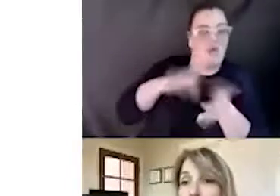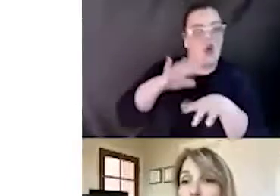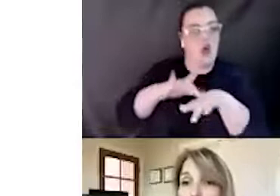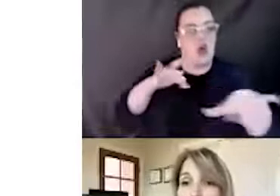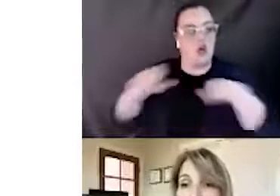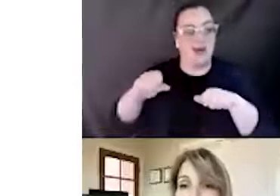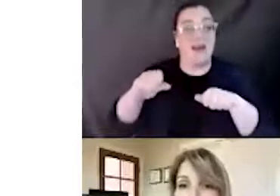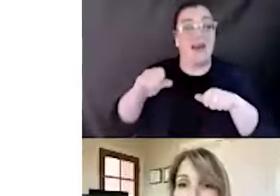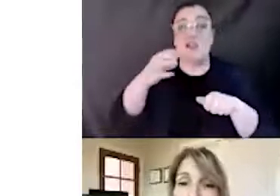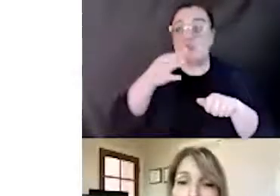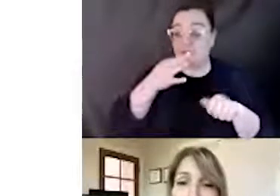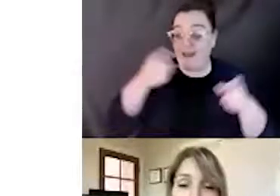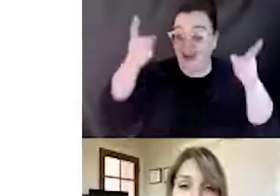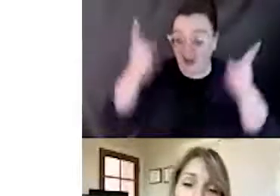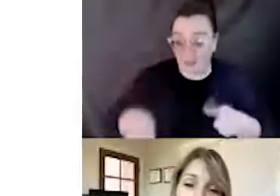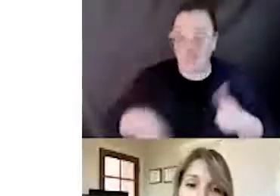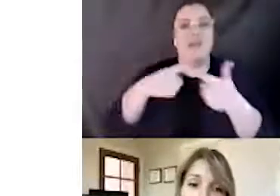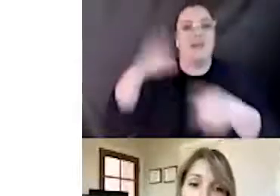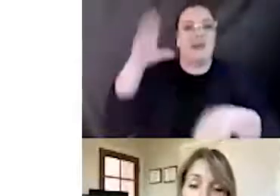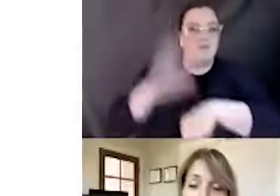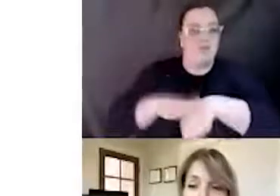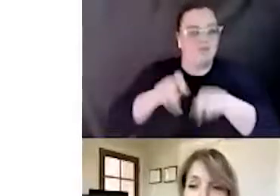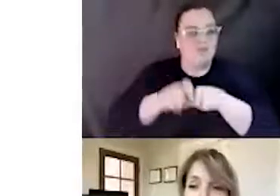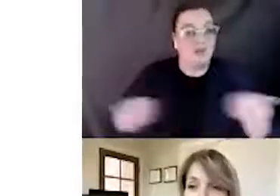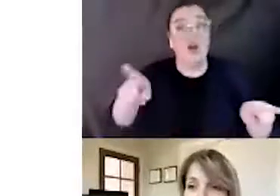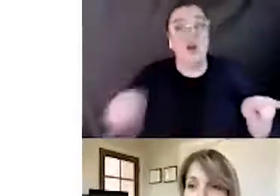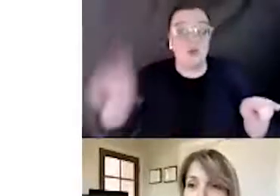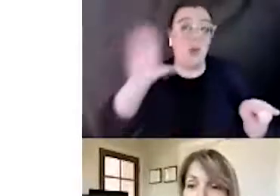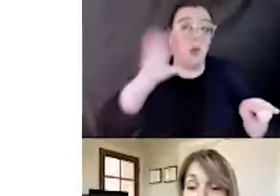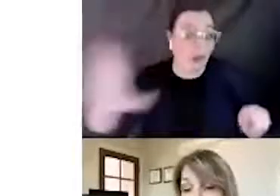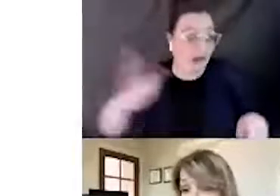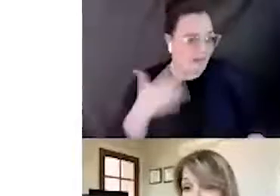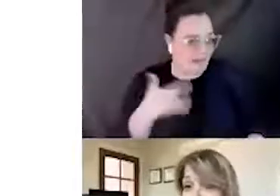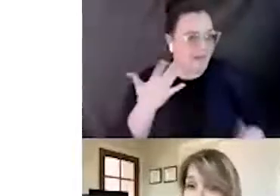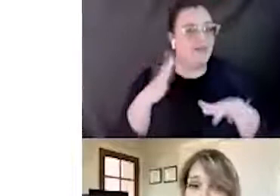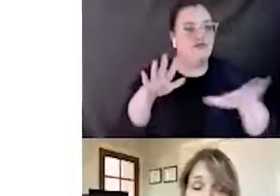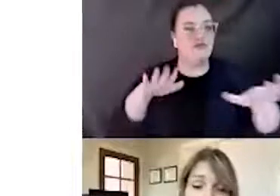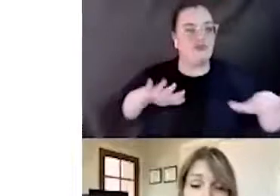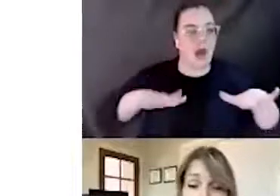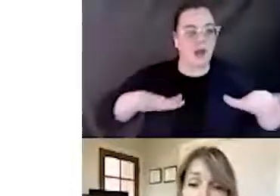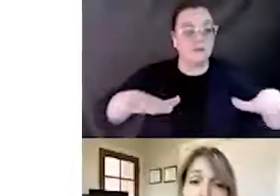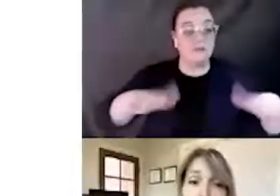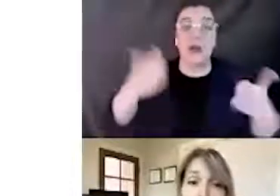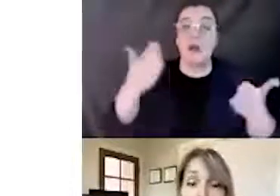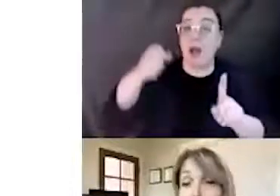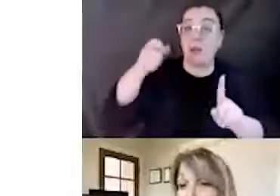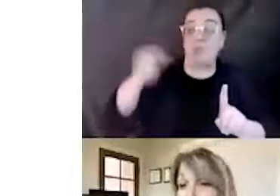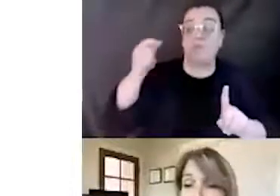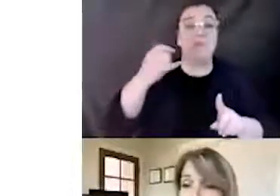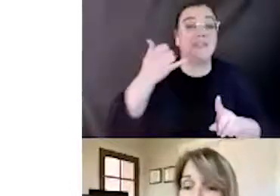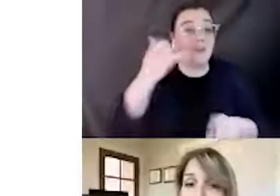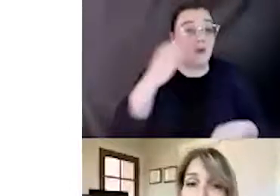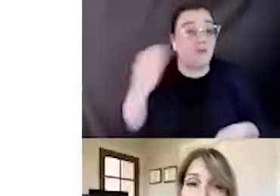a warning to people further out that they're about to feel shaking. Now, these warnings can come via cell phone apps like MyShake, or